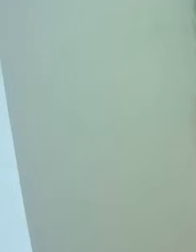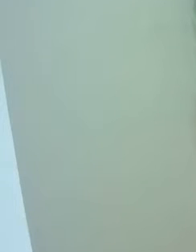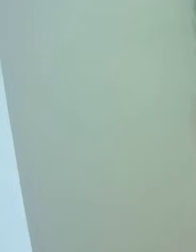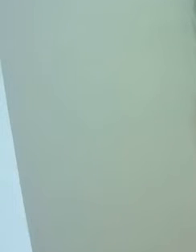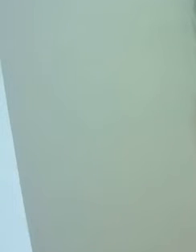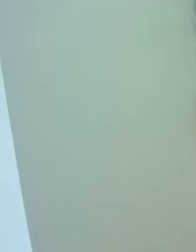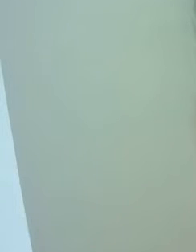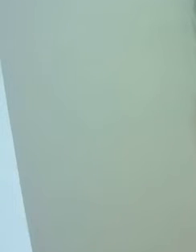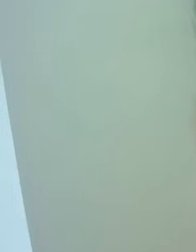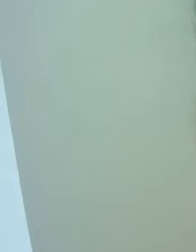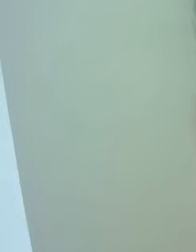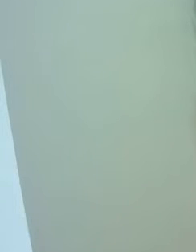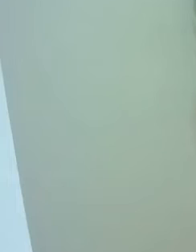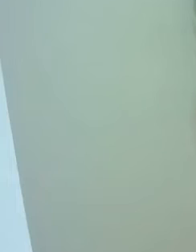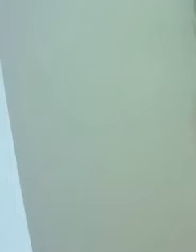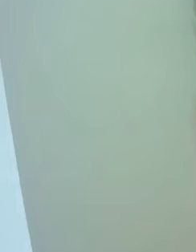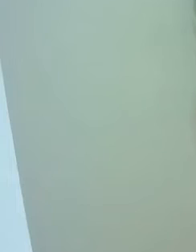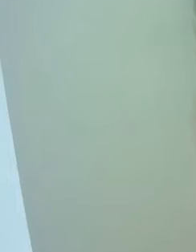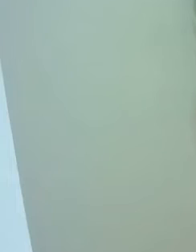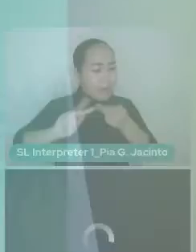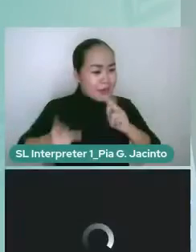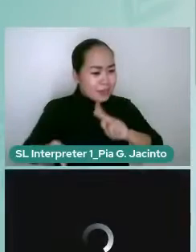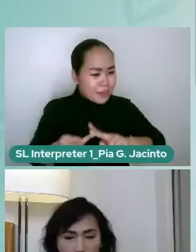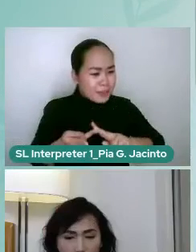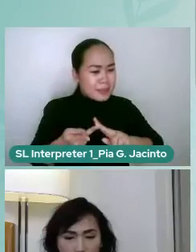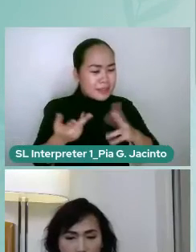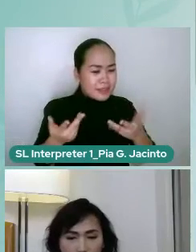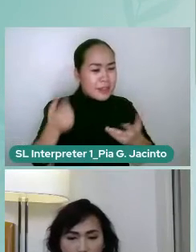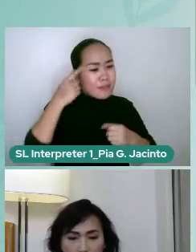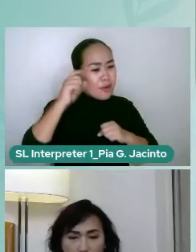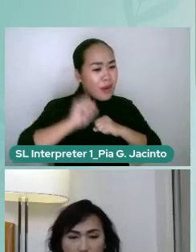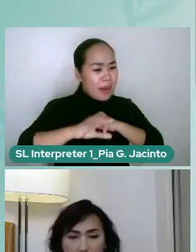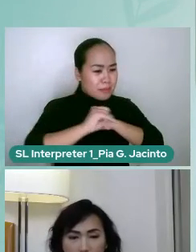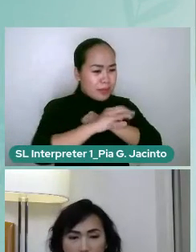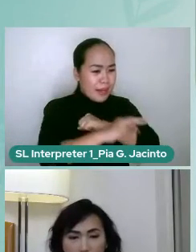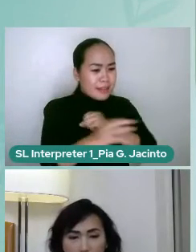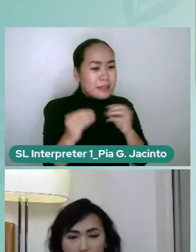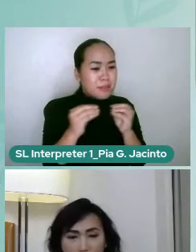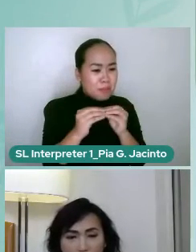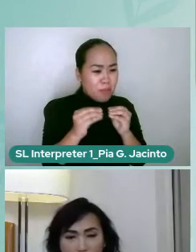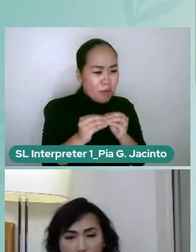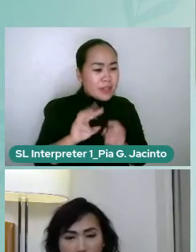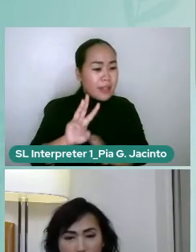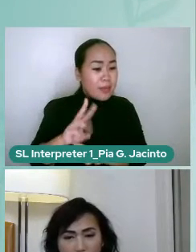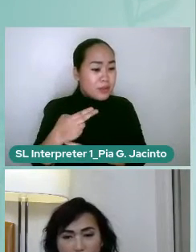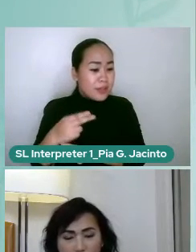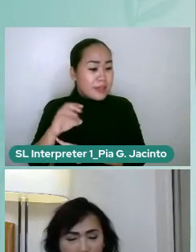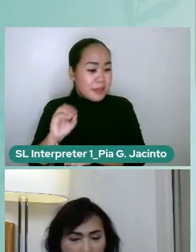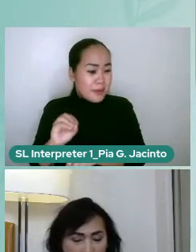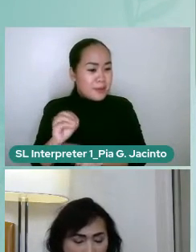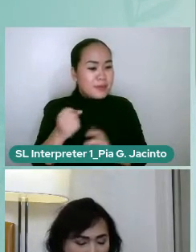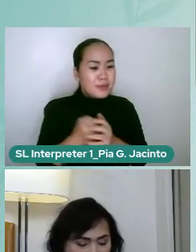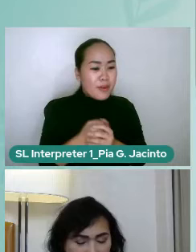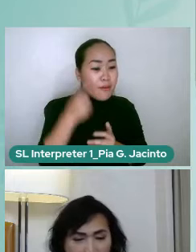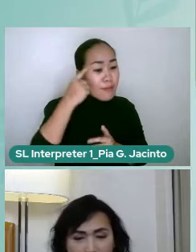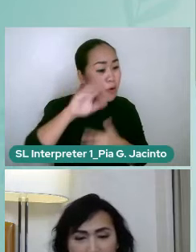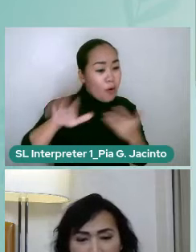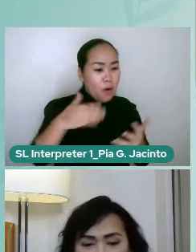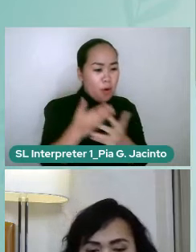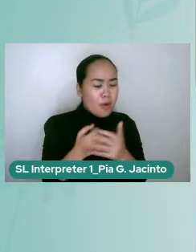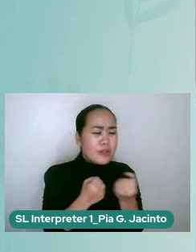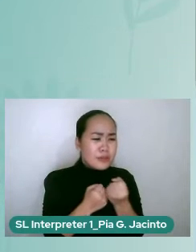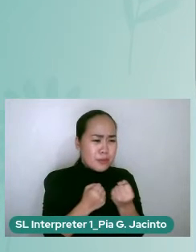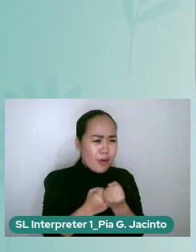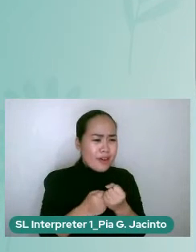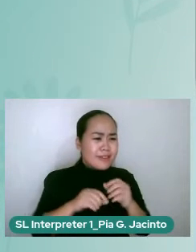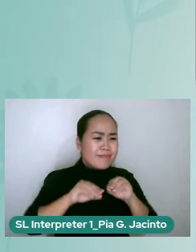partners, allied health professionals, and advocate groups, of course with the World Health Organization, for all of the support in